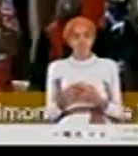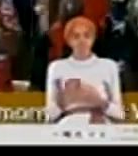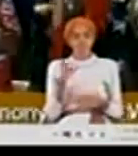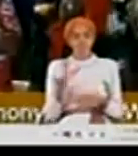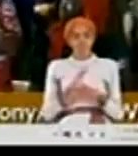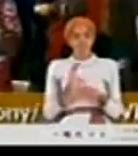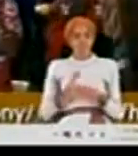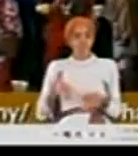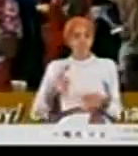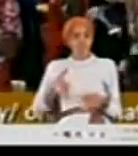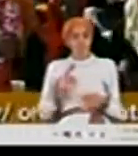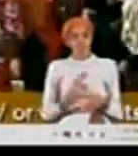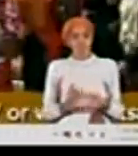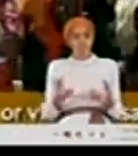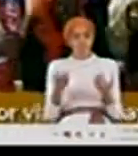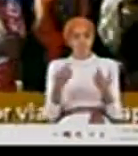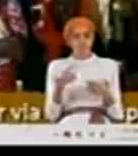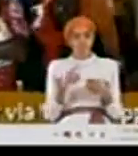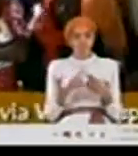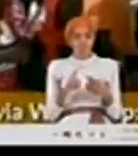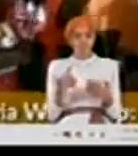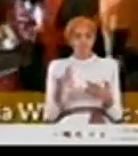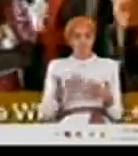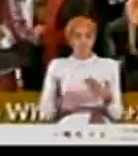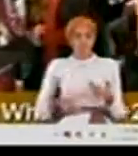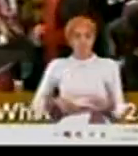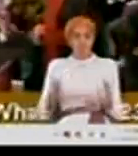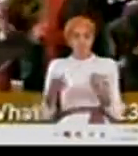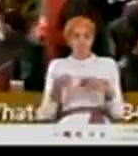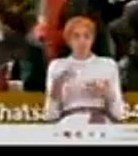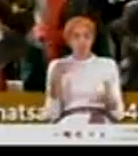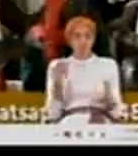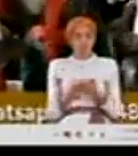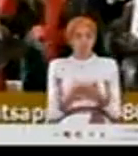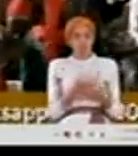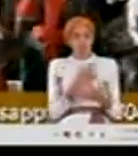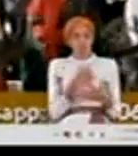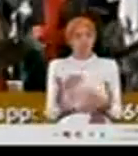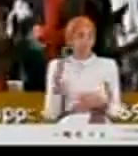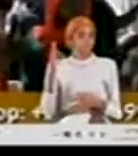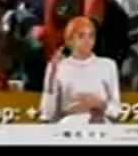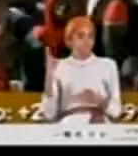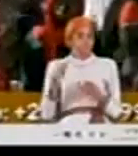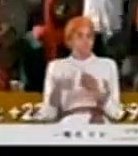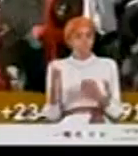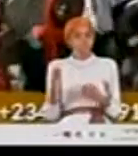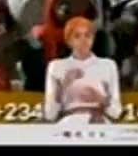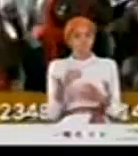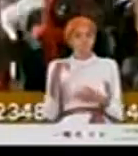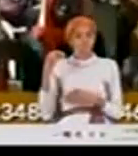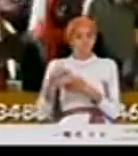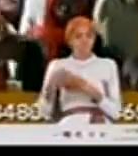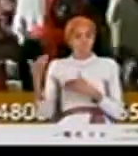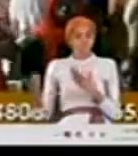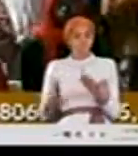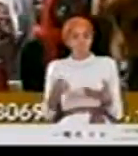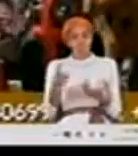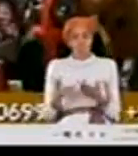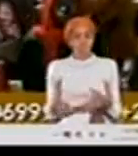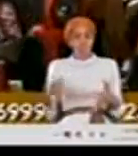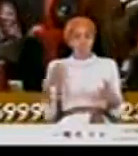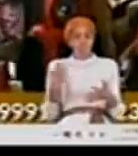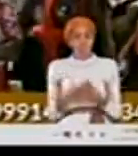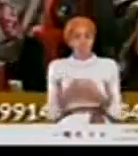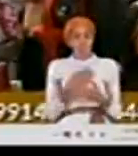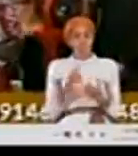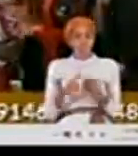was invited to the crusade, he participated. And now, to the glory of God, he gave his life